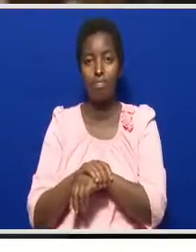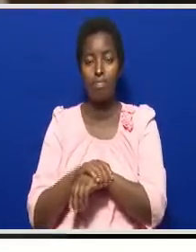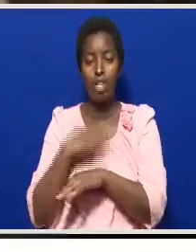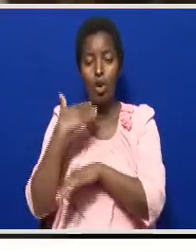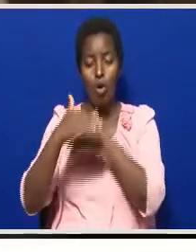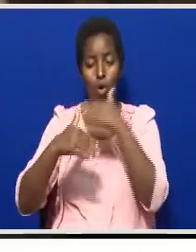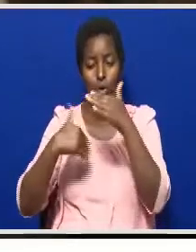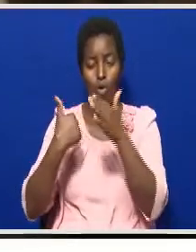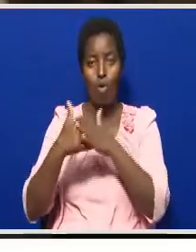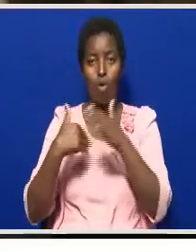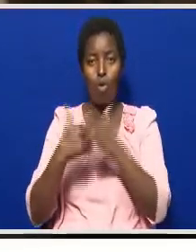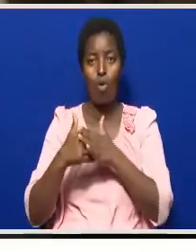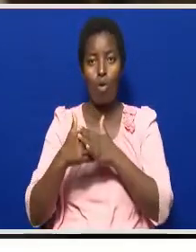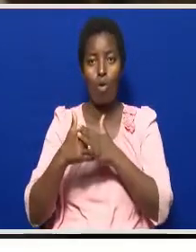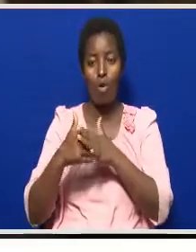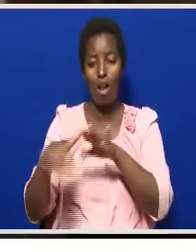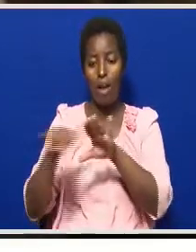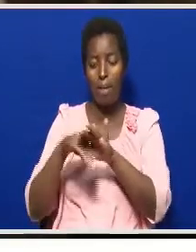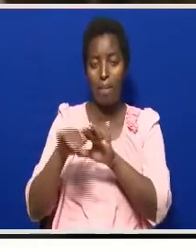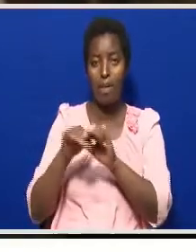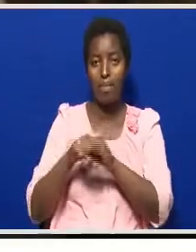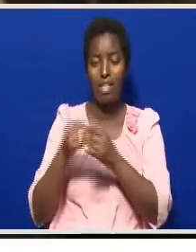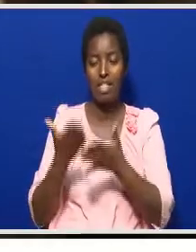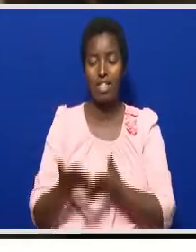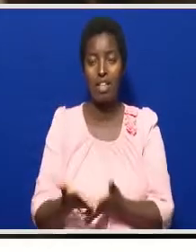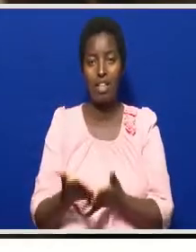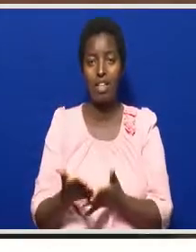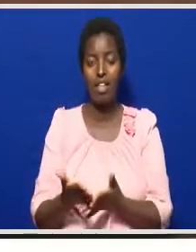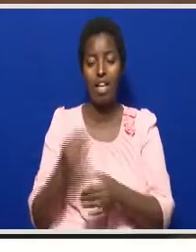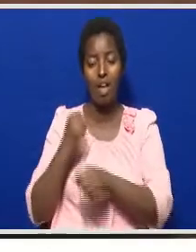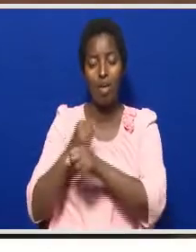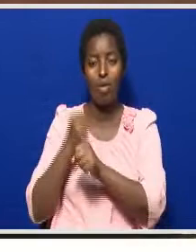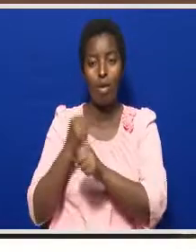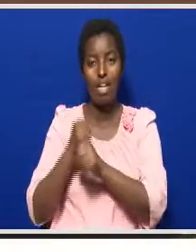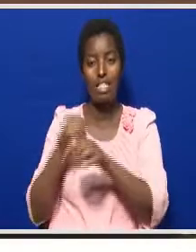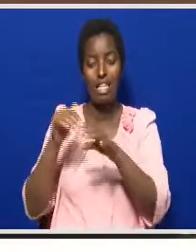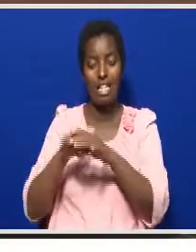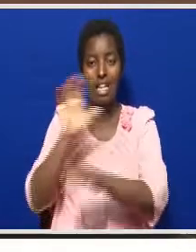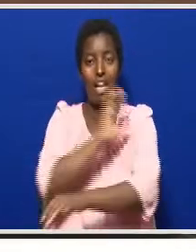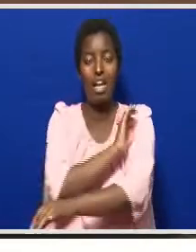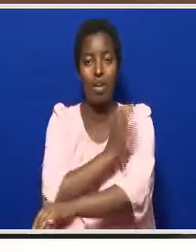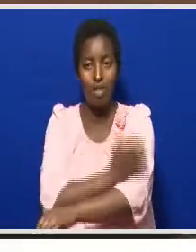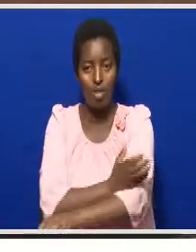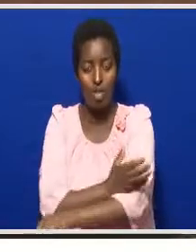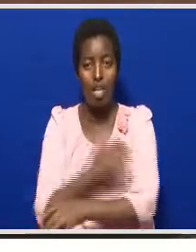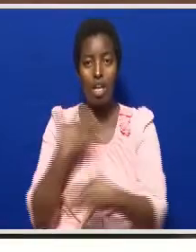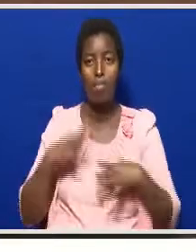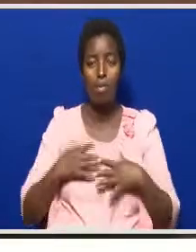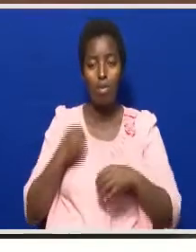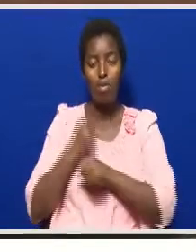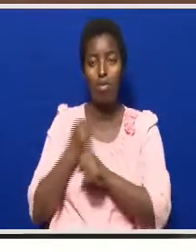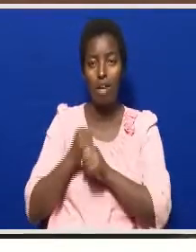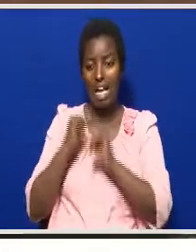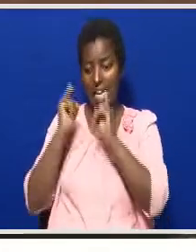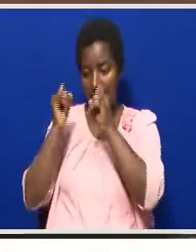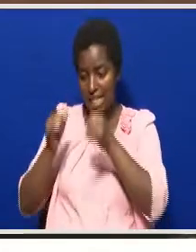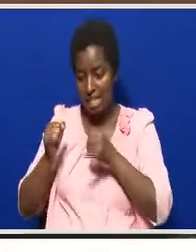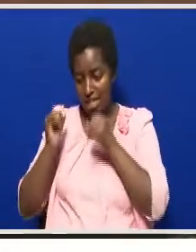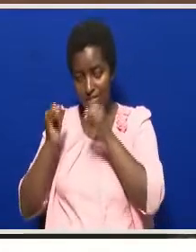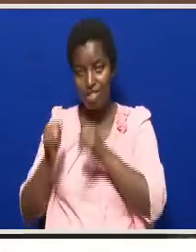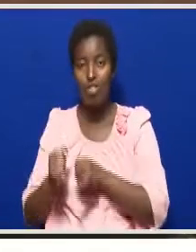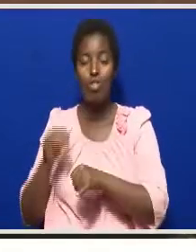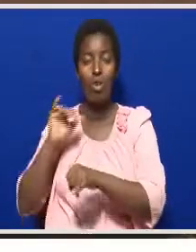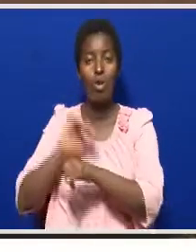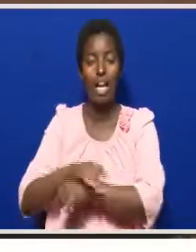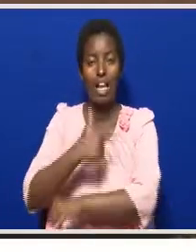all these staff and also those who are working within the authority and those who are working within the individual investors to be